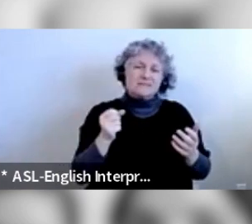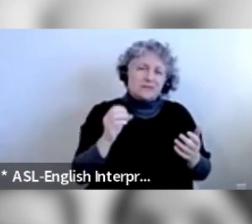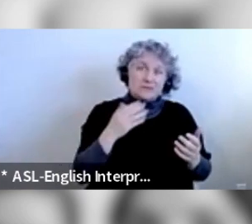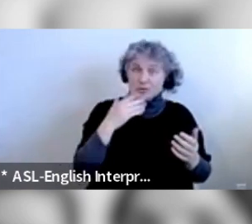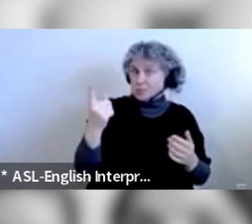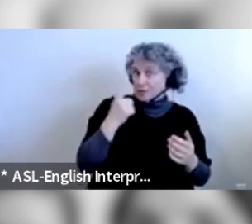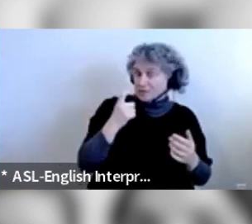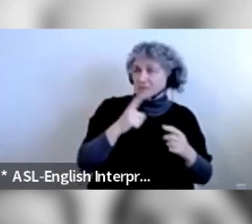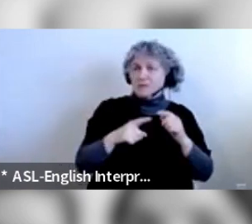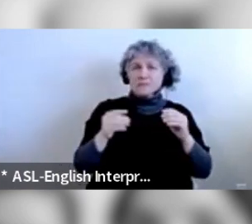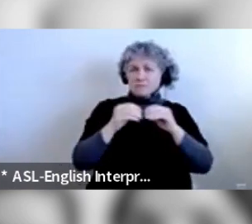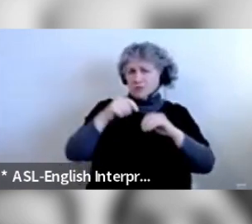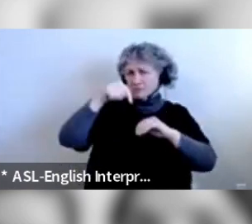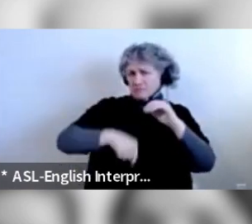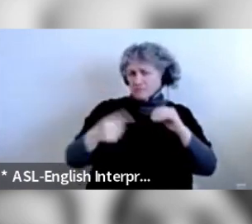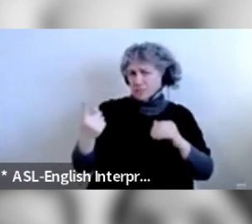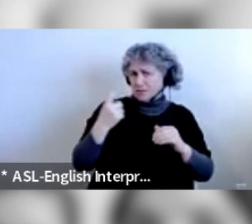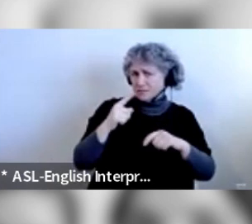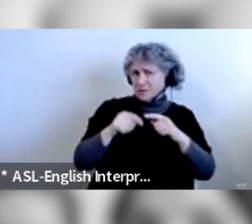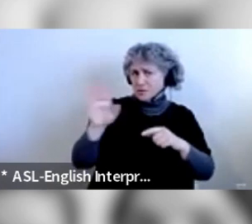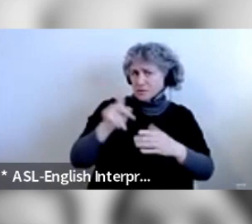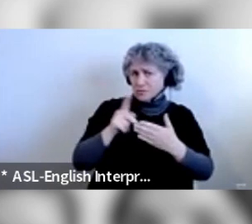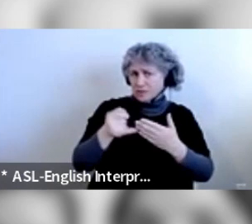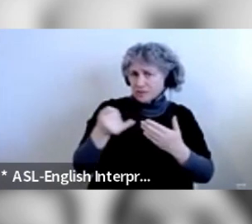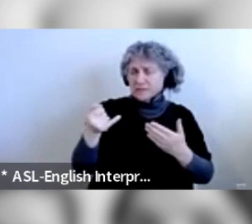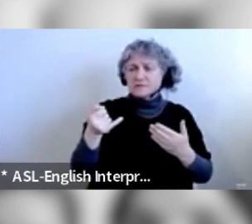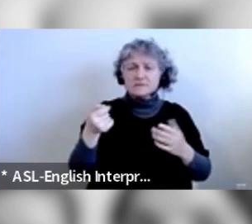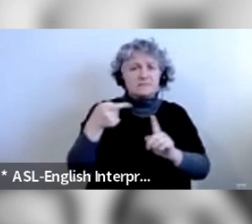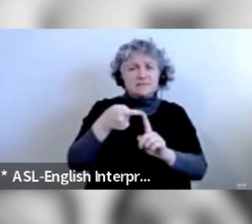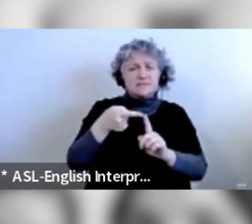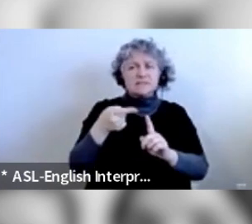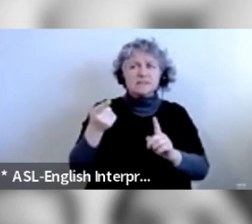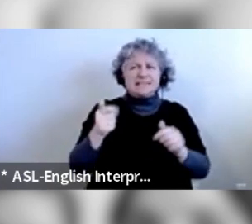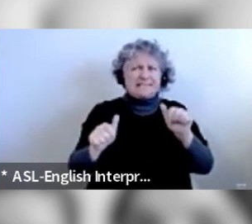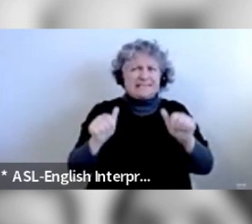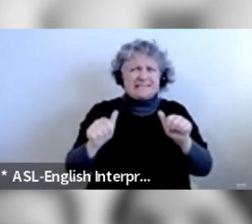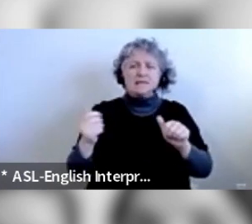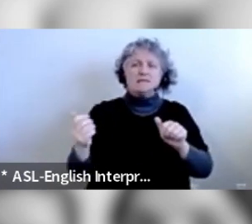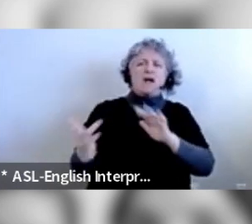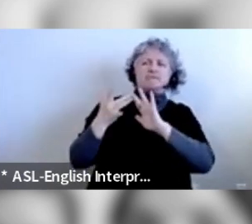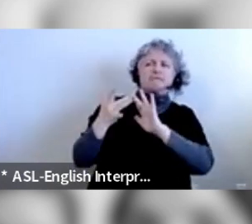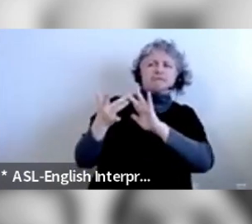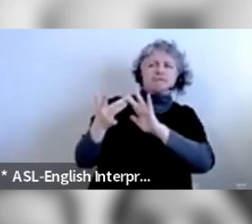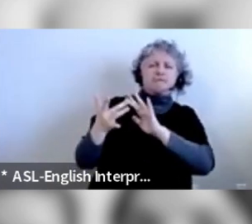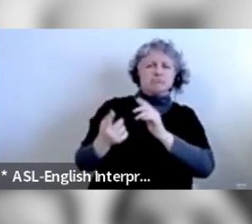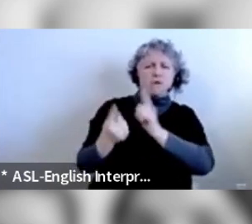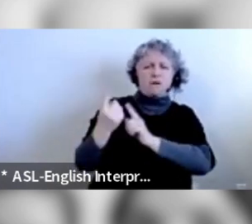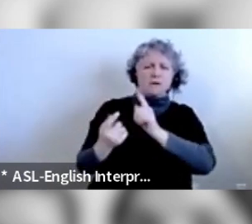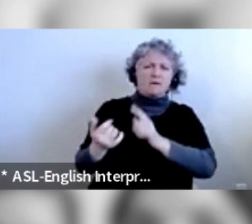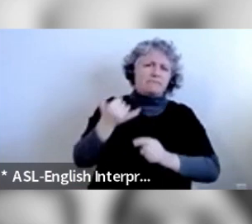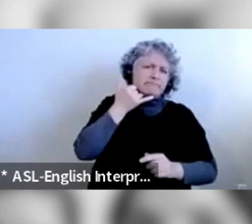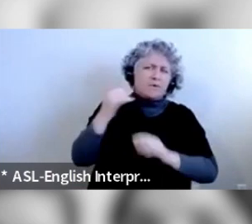question. If you have questions about your project in particular that you're intending to apply with, let's connect offline. Let's have a conversation